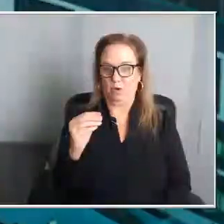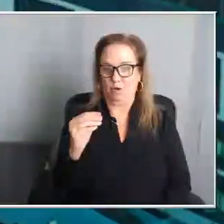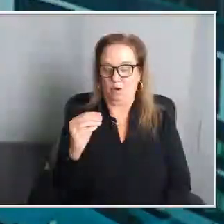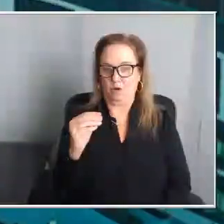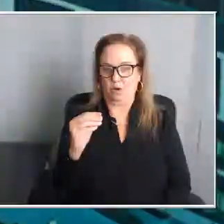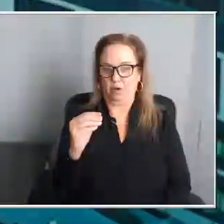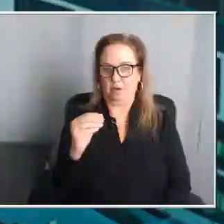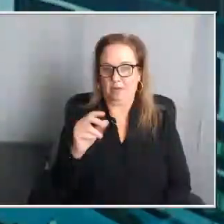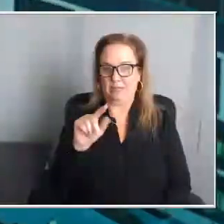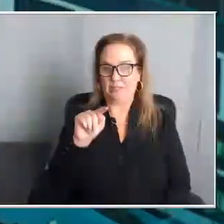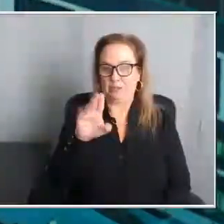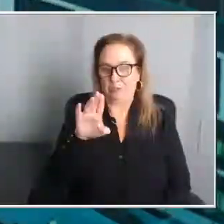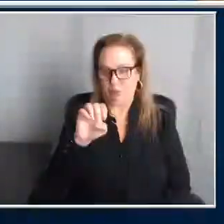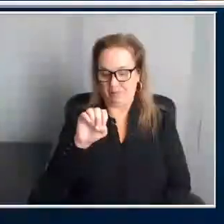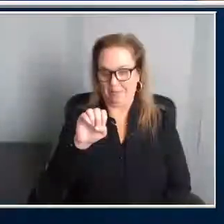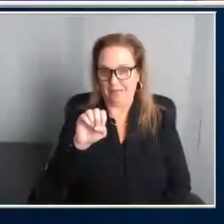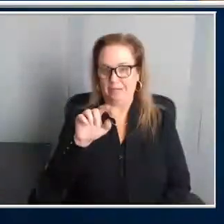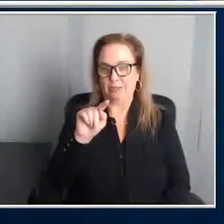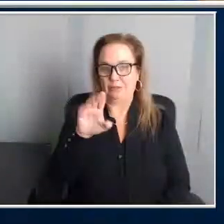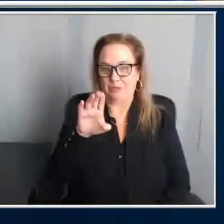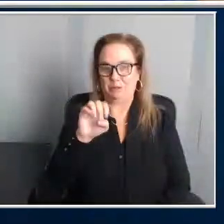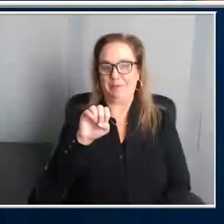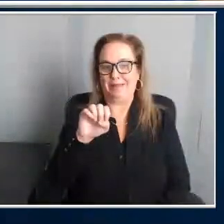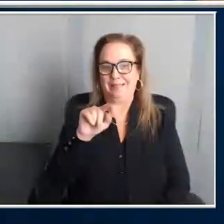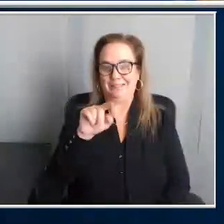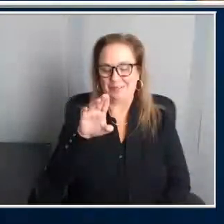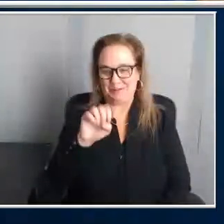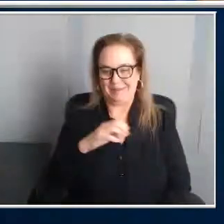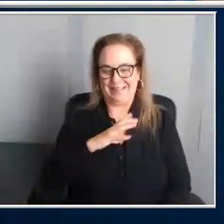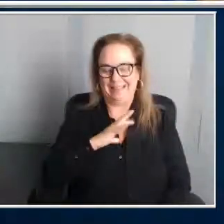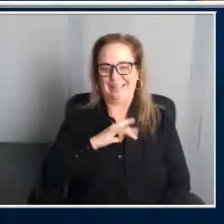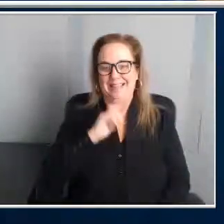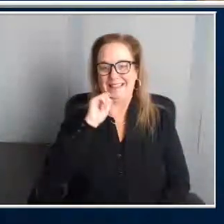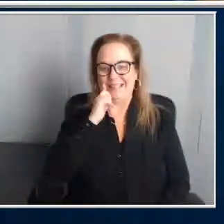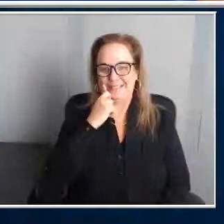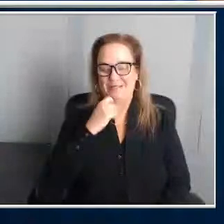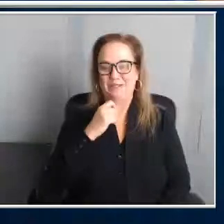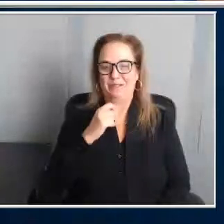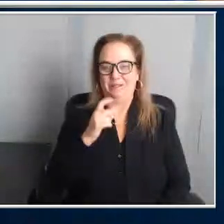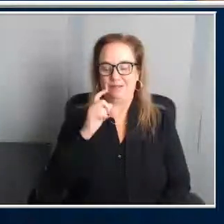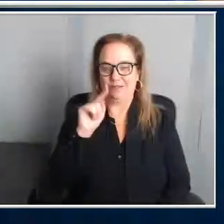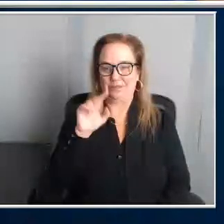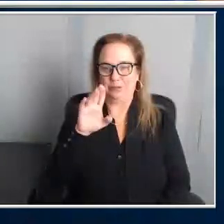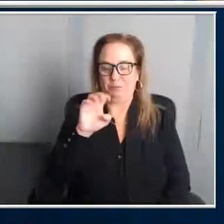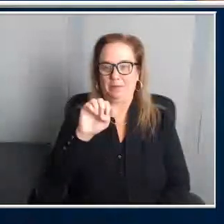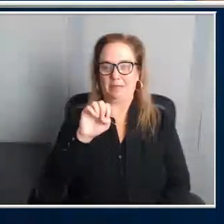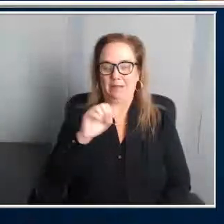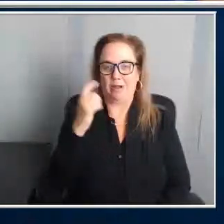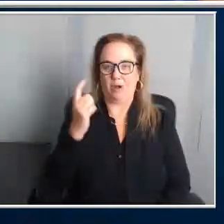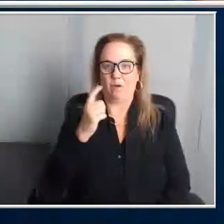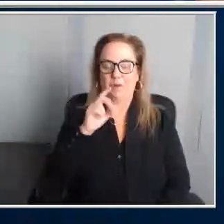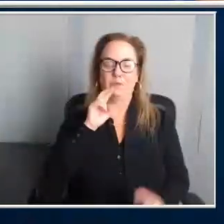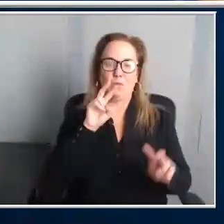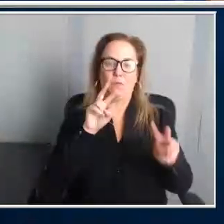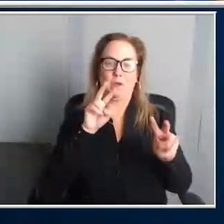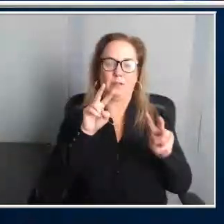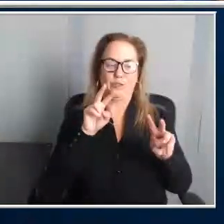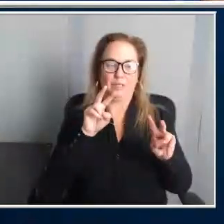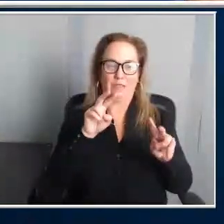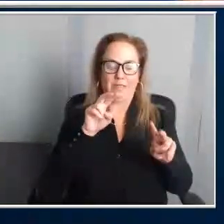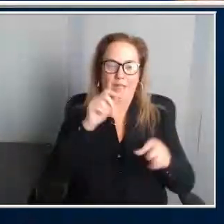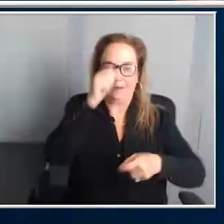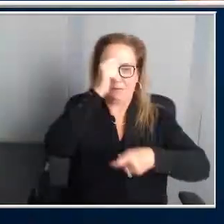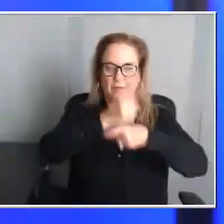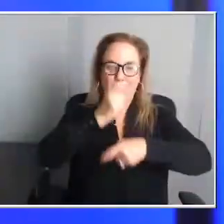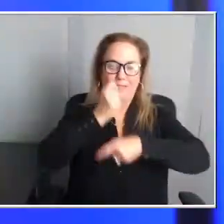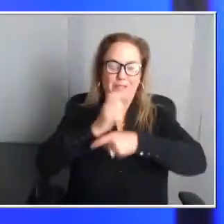tubing as well. Oh, you can go tubing. That's he got cool. to go tubing for the. He's always watched his siblings and